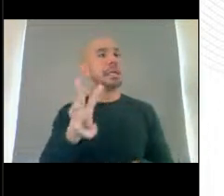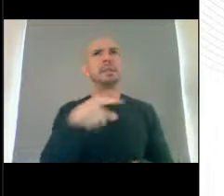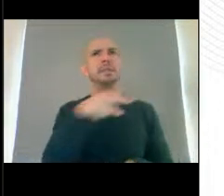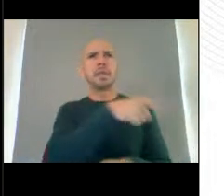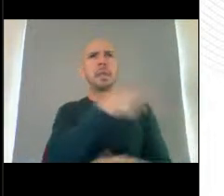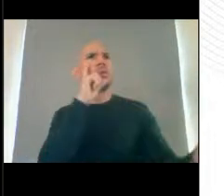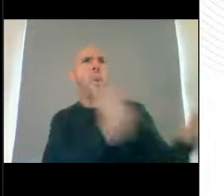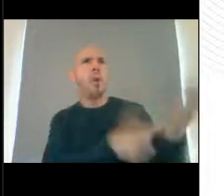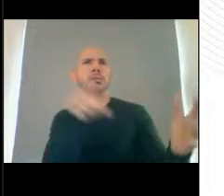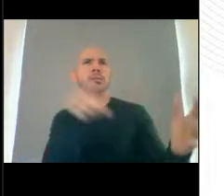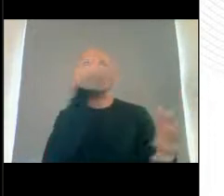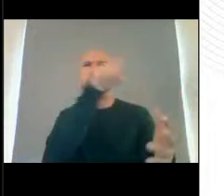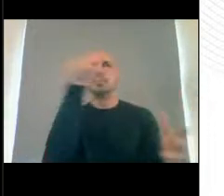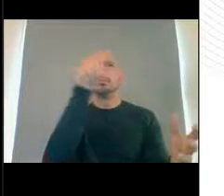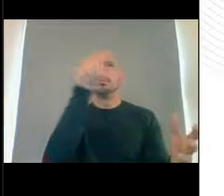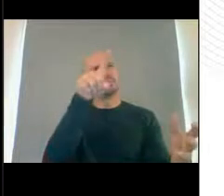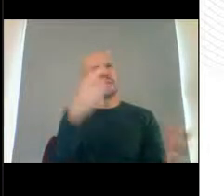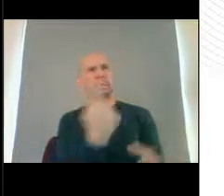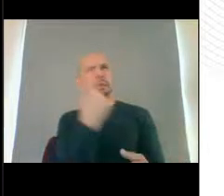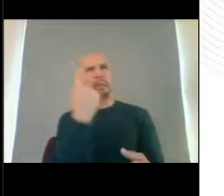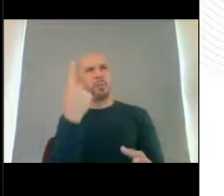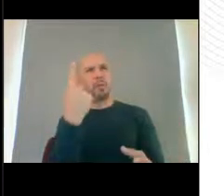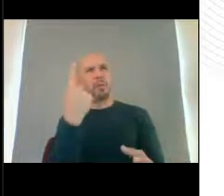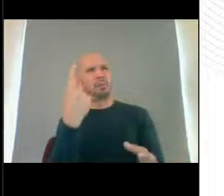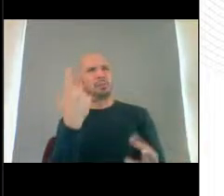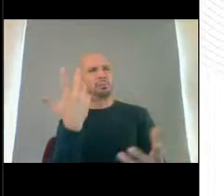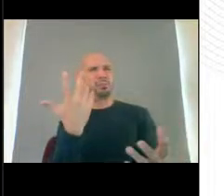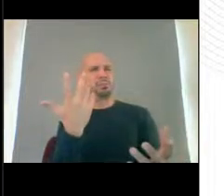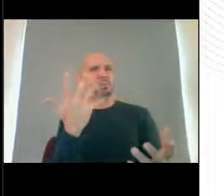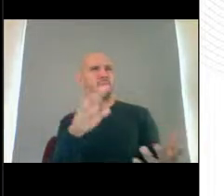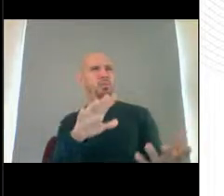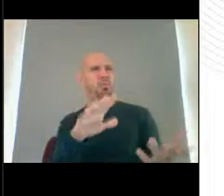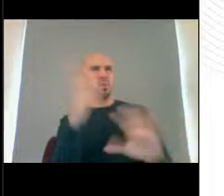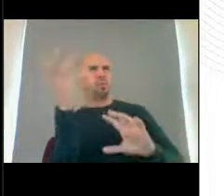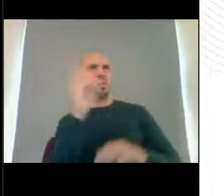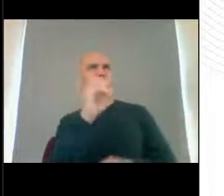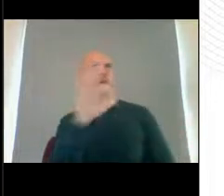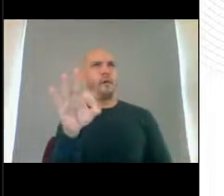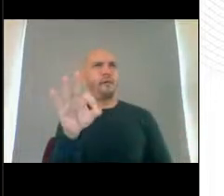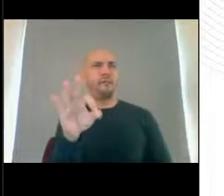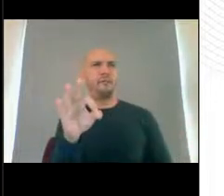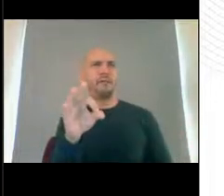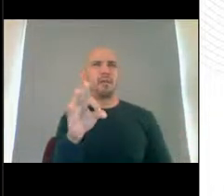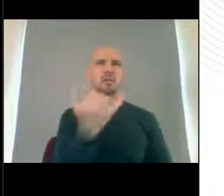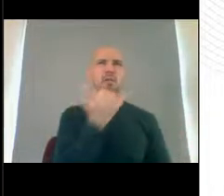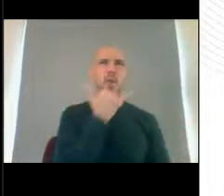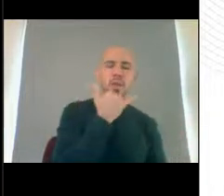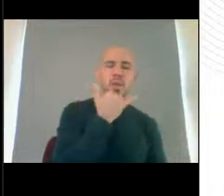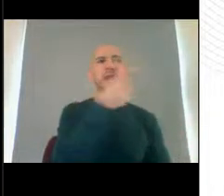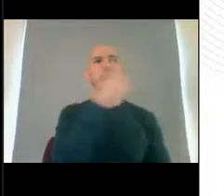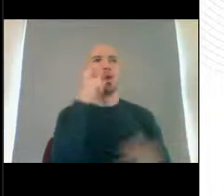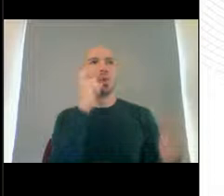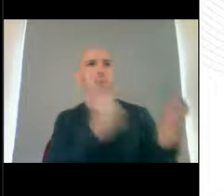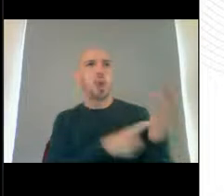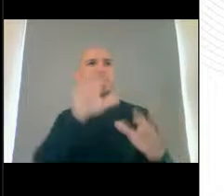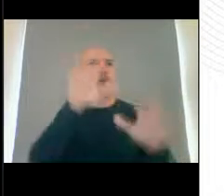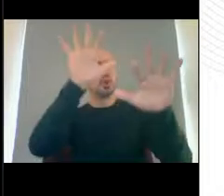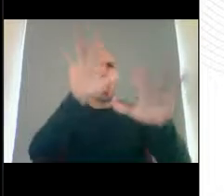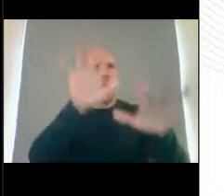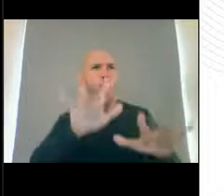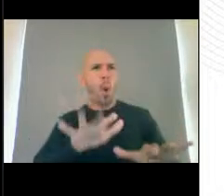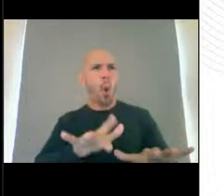appeared off there was a patch of snow in the middle of a cleared roadway and there were tracks that lit off the